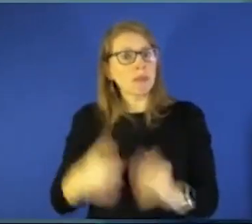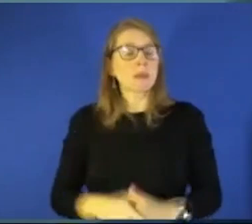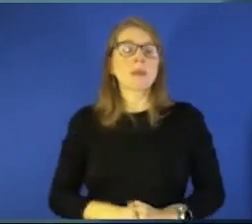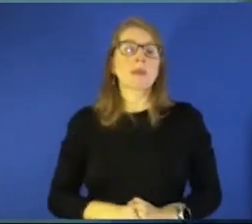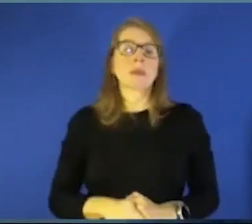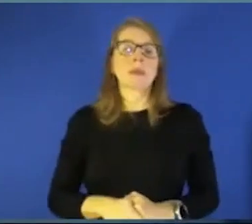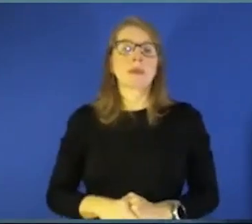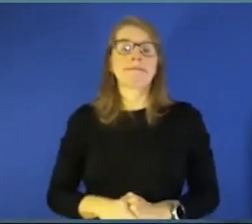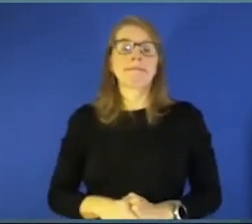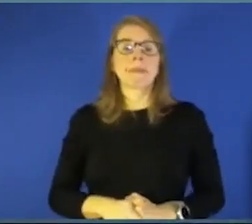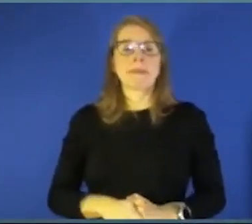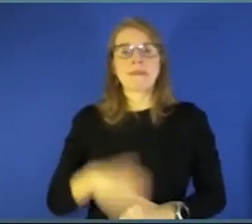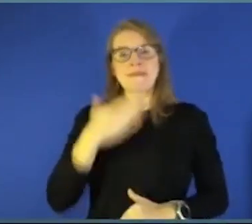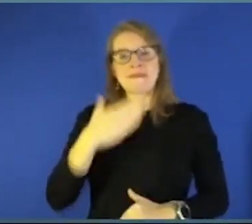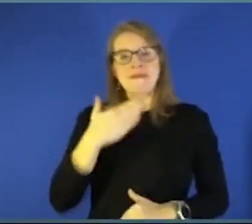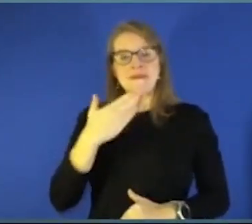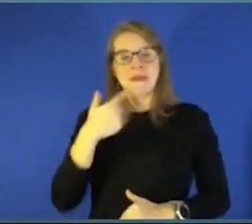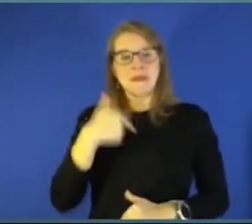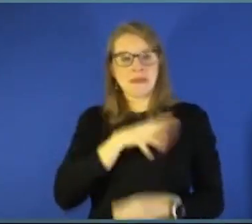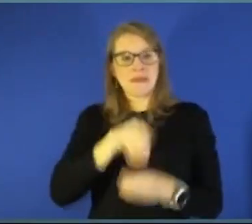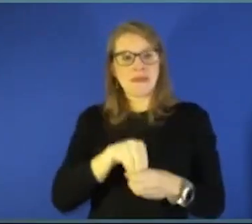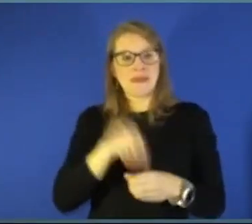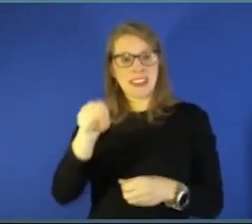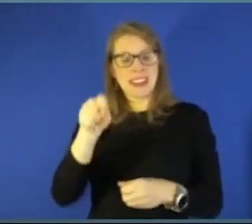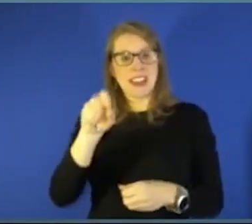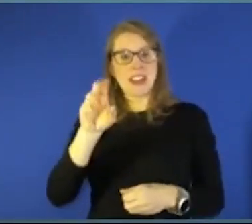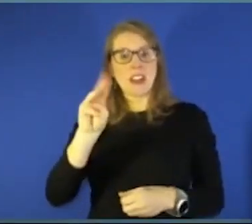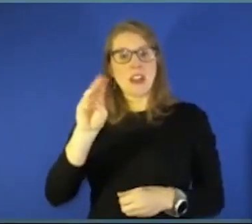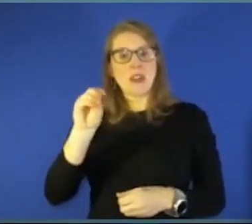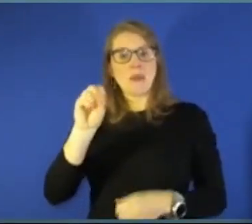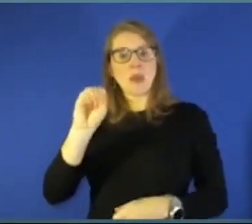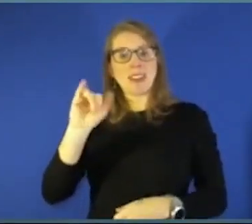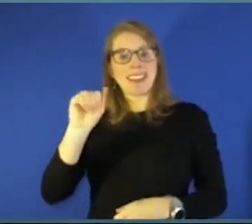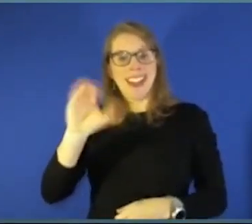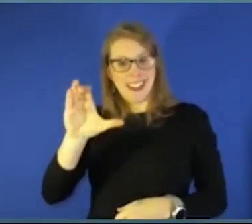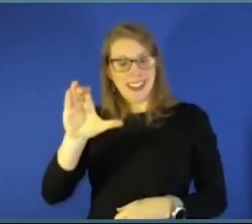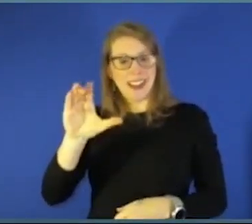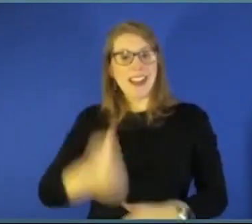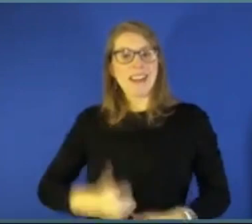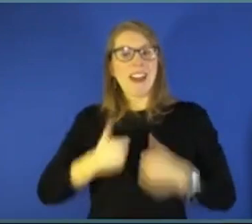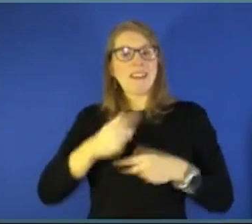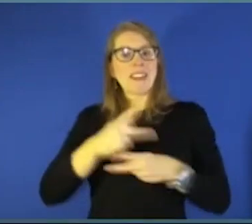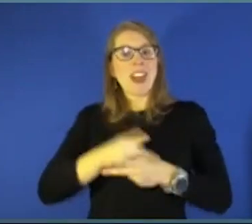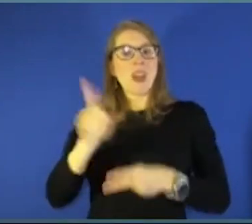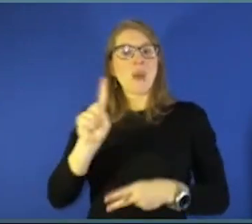Well, thank you. Thanks for having me. Yes, I'm at Mosaic Life Care up in St. Joseph, Missouri.